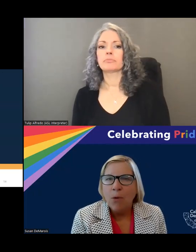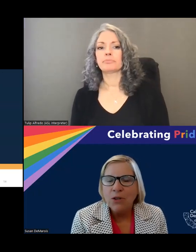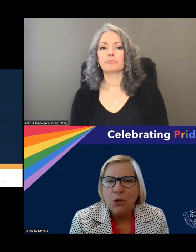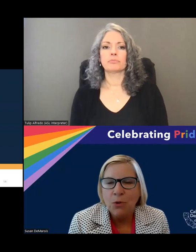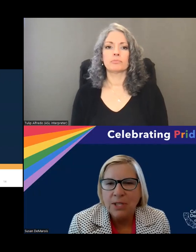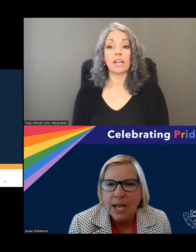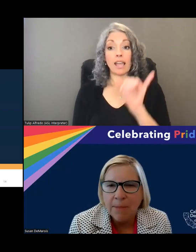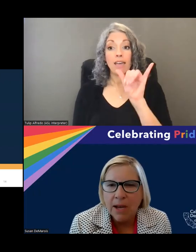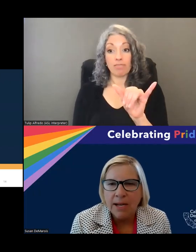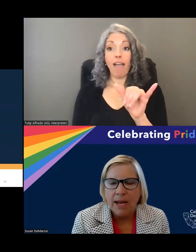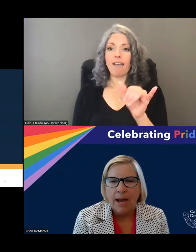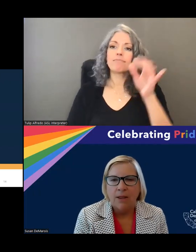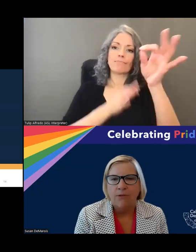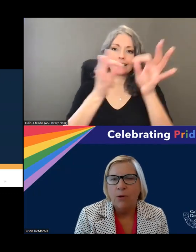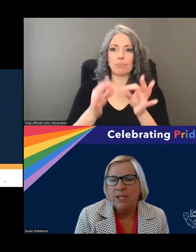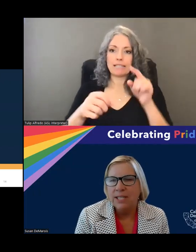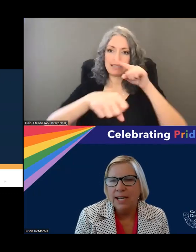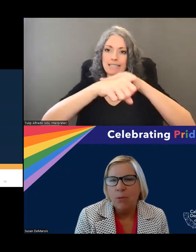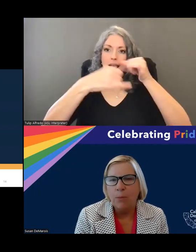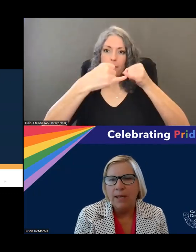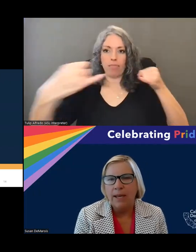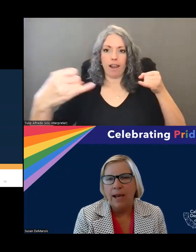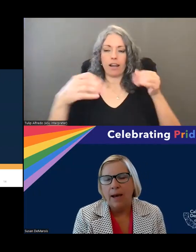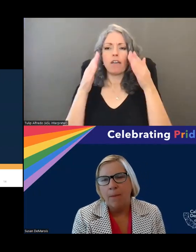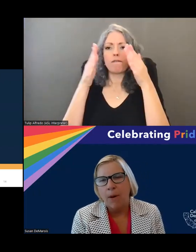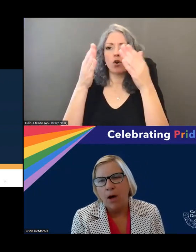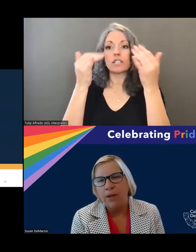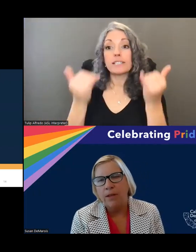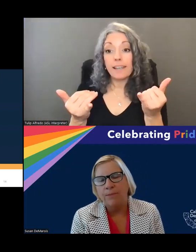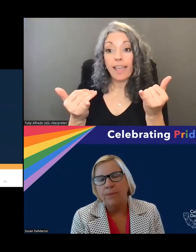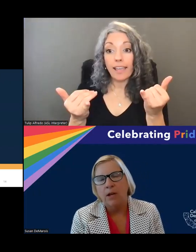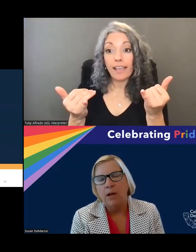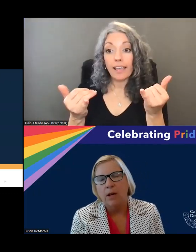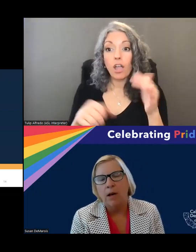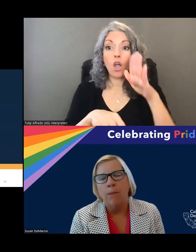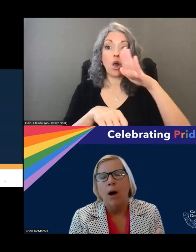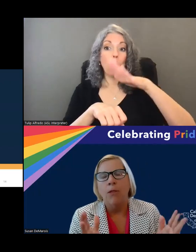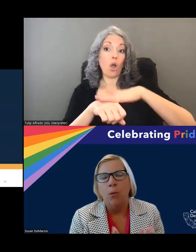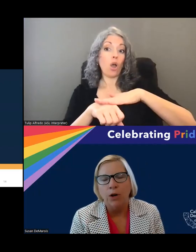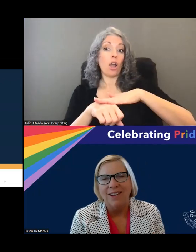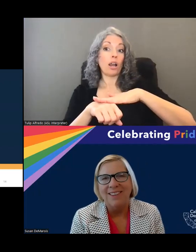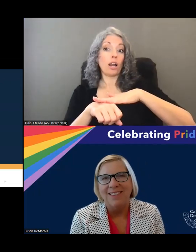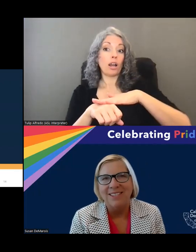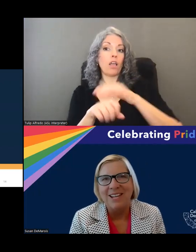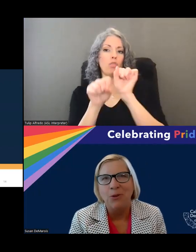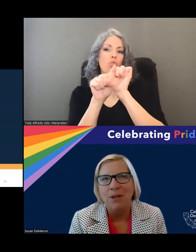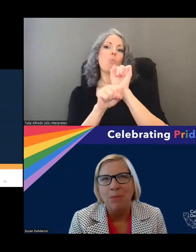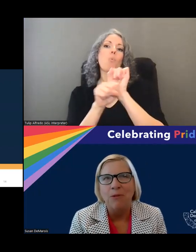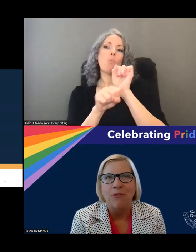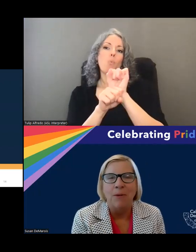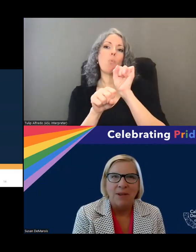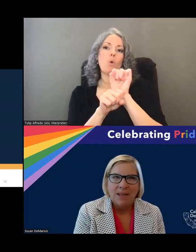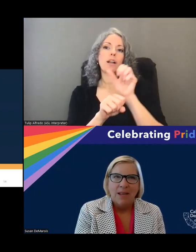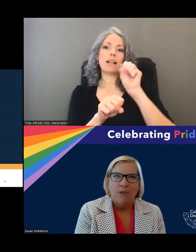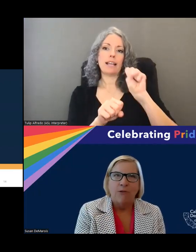So that walks you through the timeline. The focus today will be on the work, the stakeholder